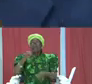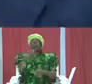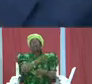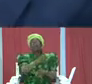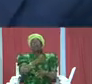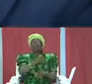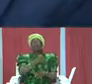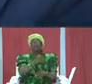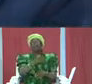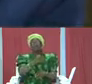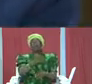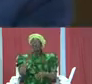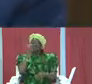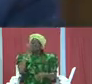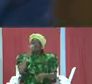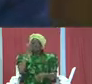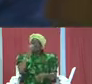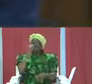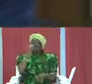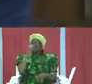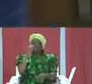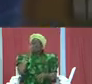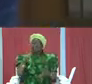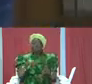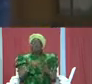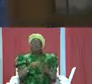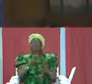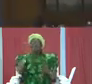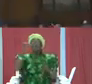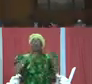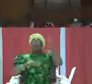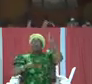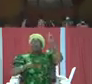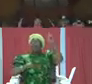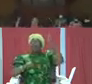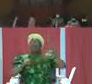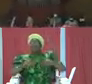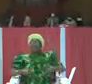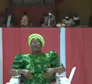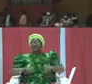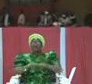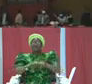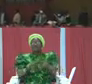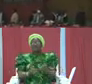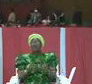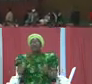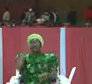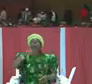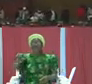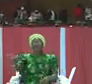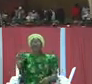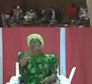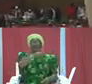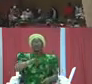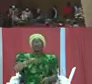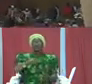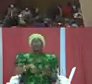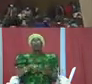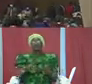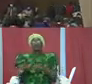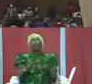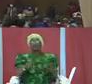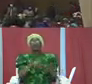"Take, eat. This is my body broken for you. Do this